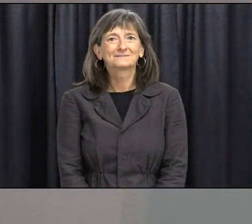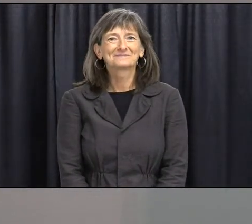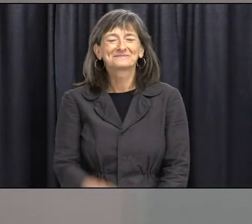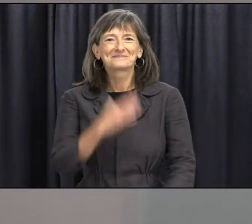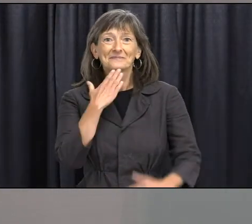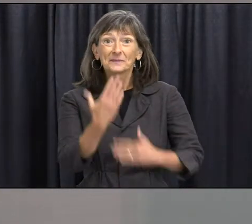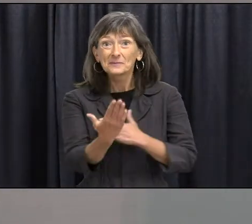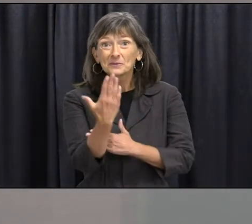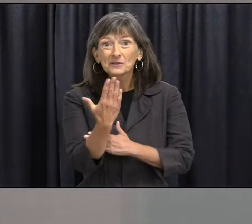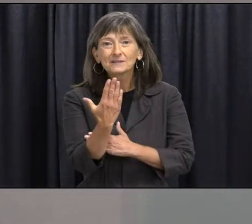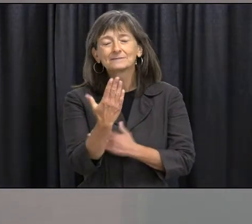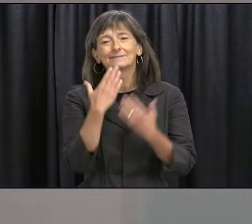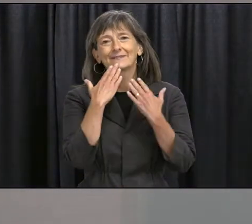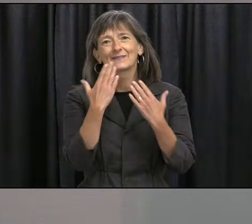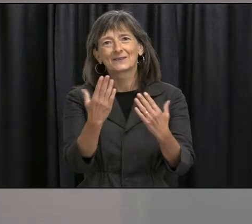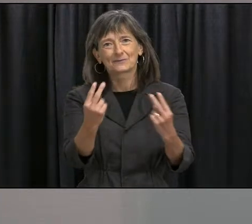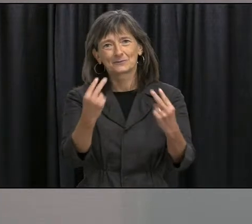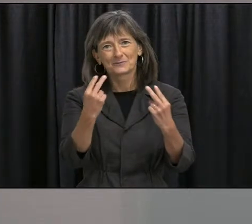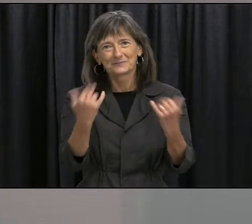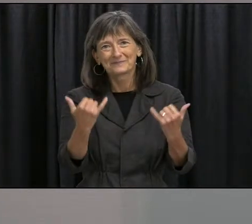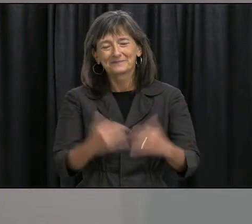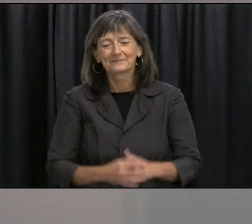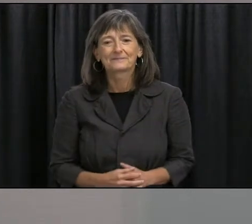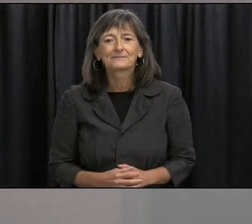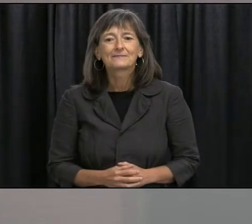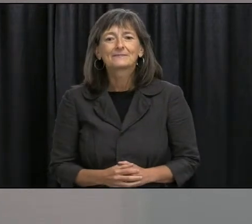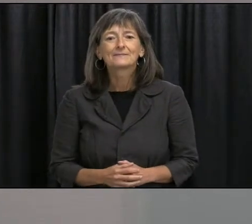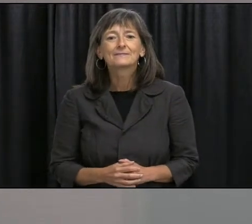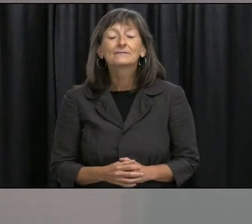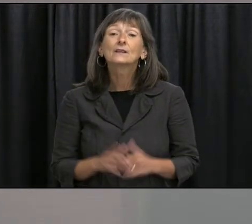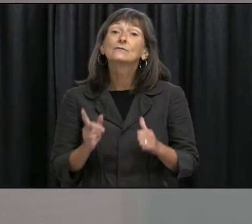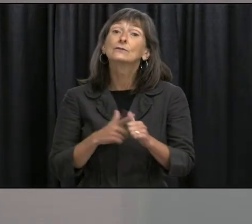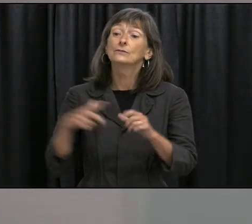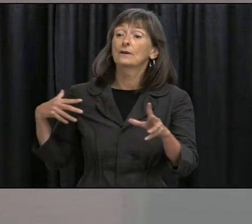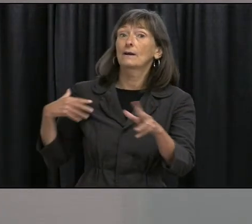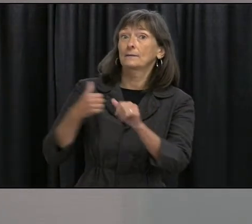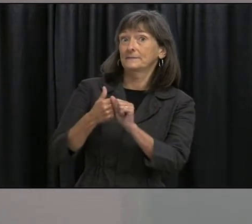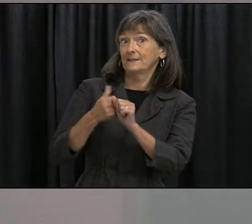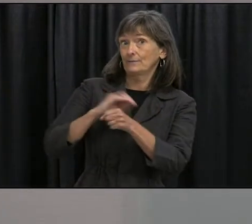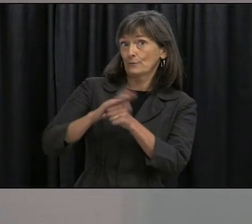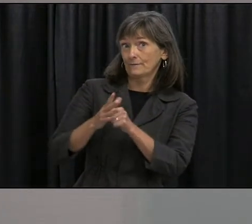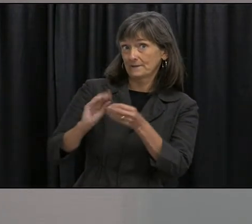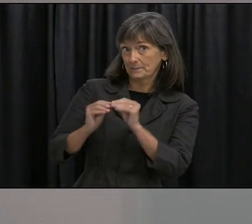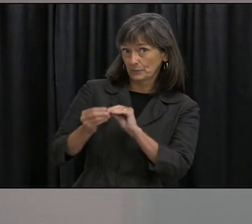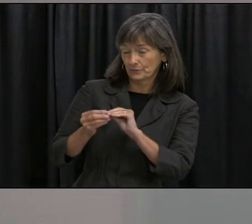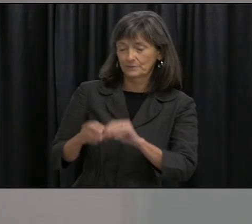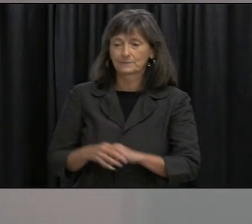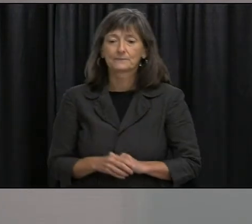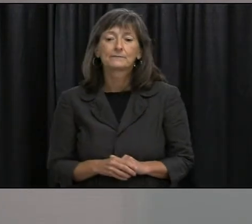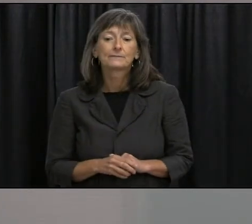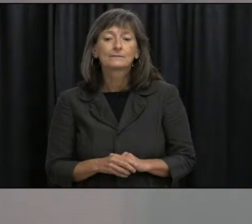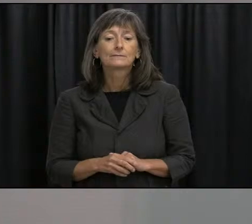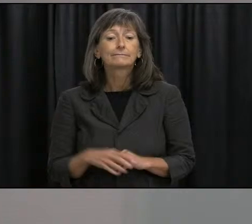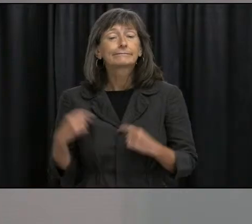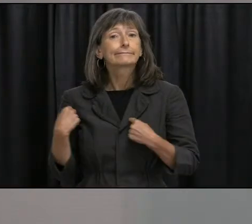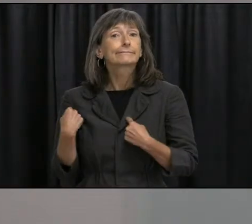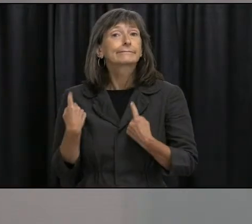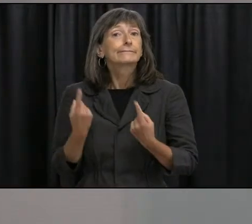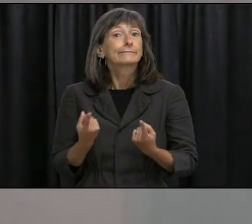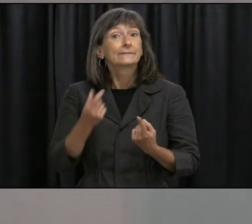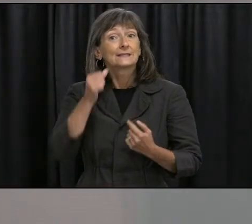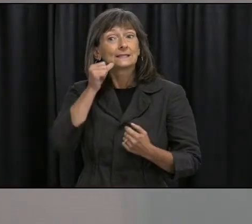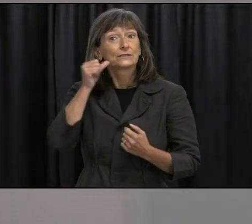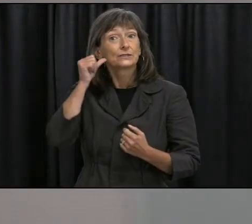Good morning, everyone. Thank you for joining us today. I'll begin with an update on COVID-19 in our province. Since the media